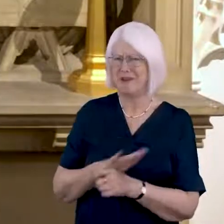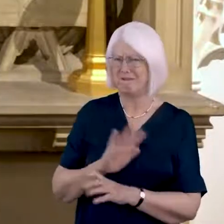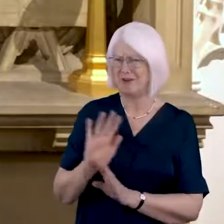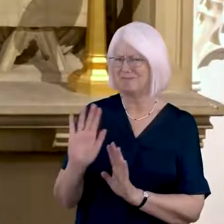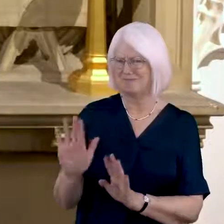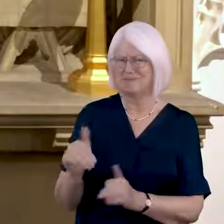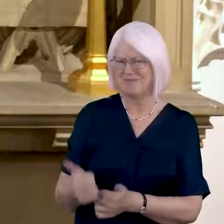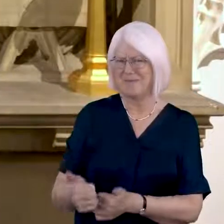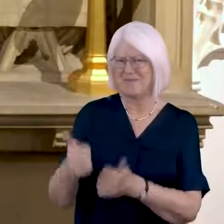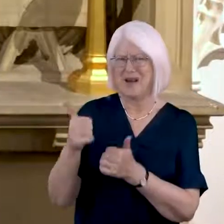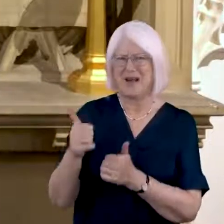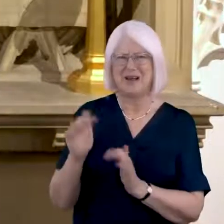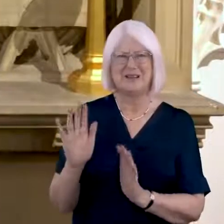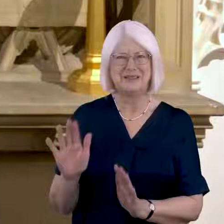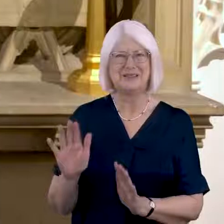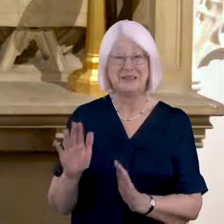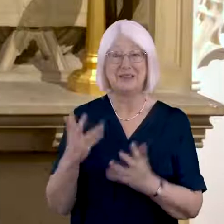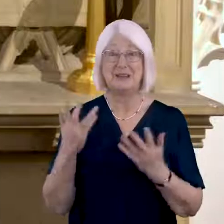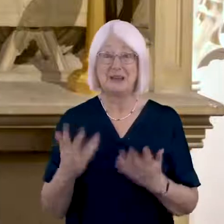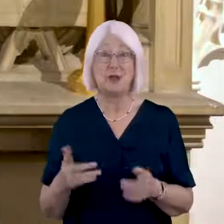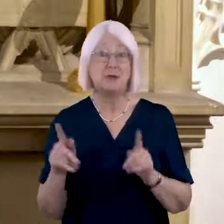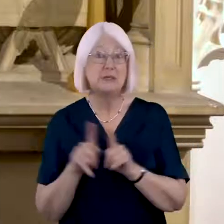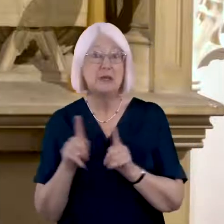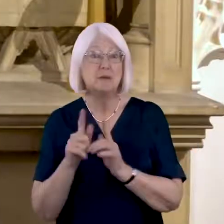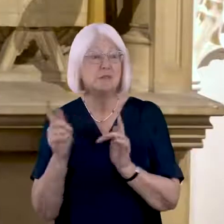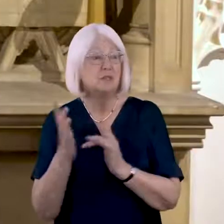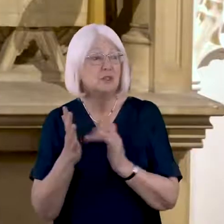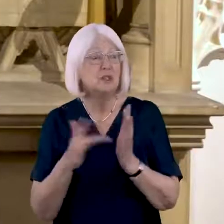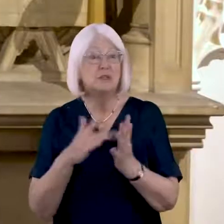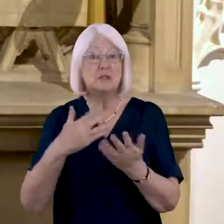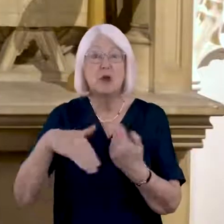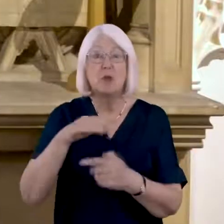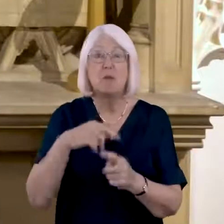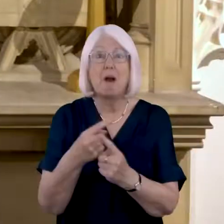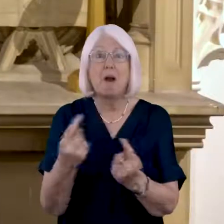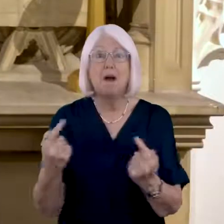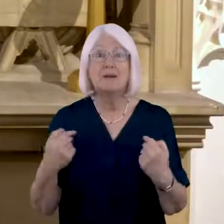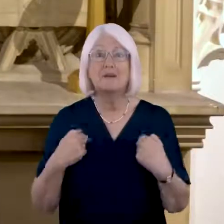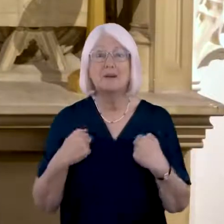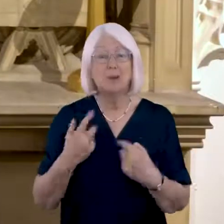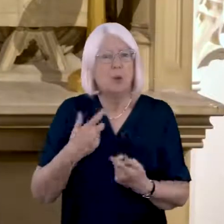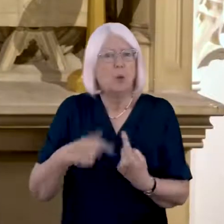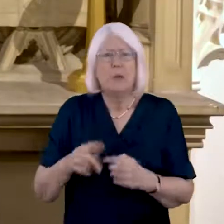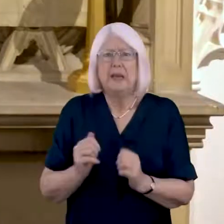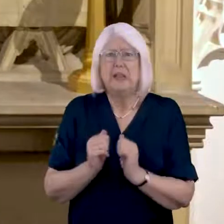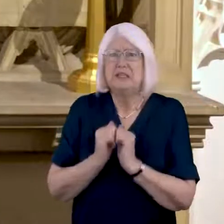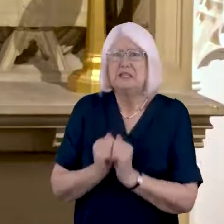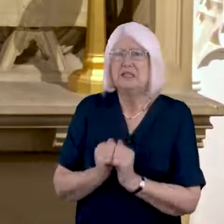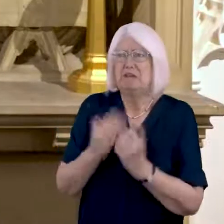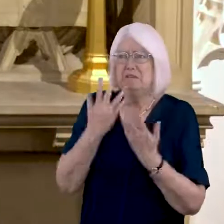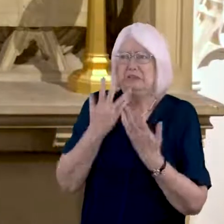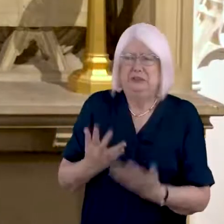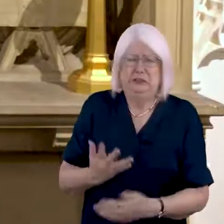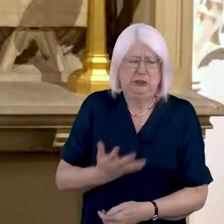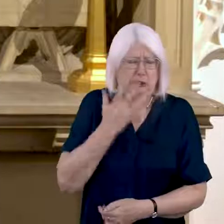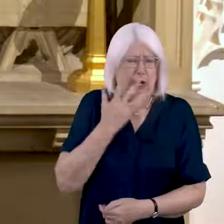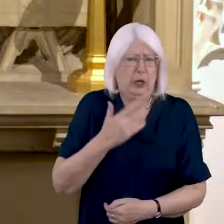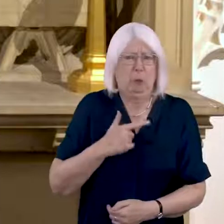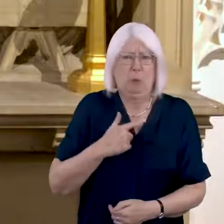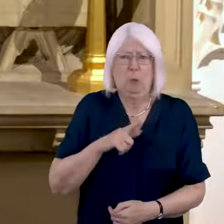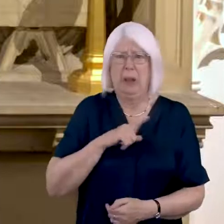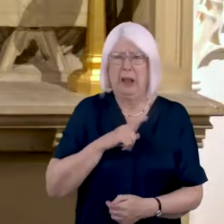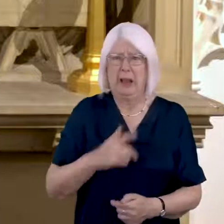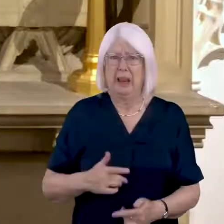is the ministry Jesus has amongst us now. We who deserve dishonour for the way we have lived